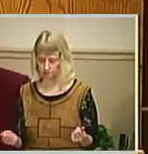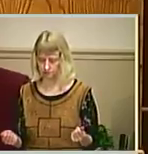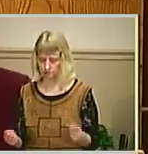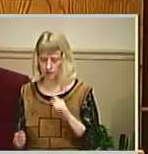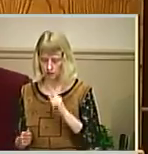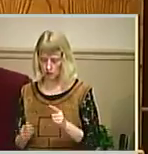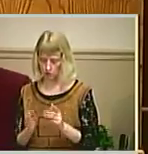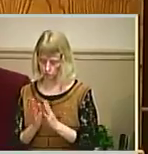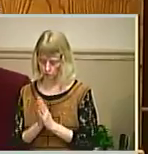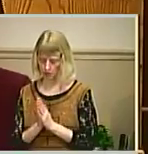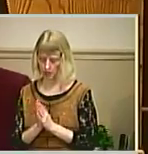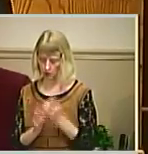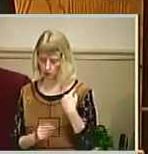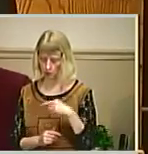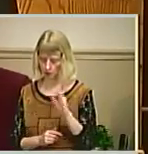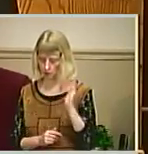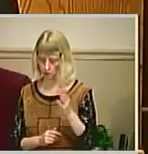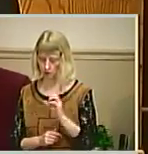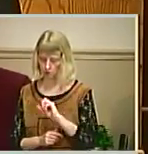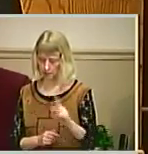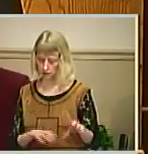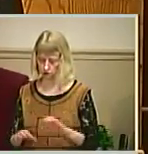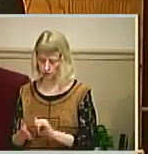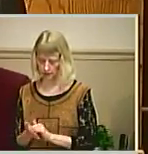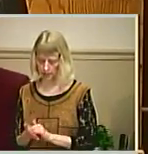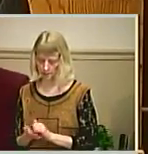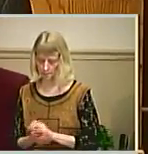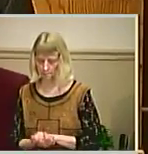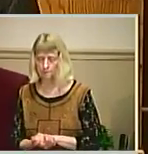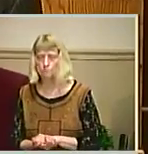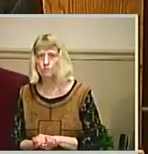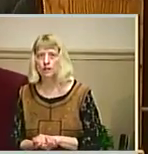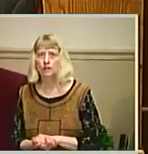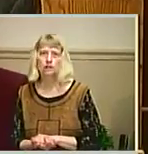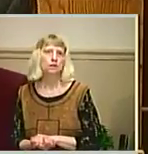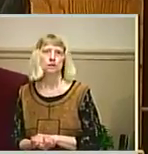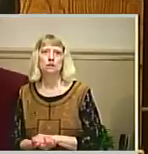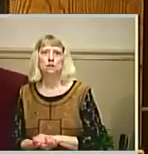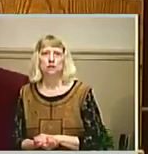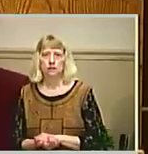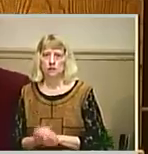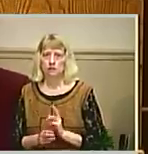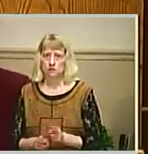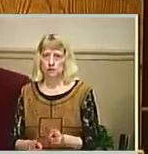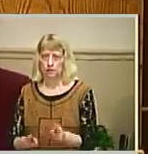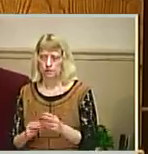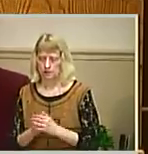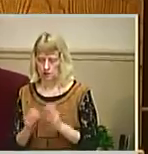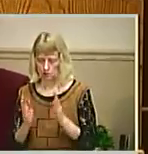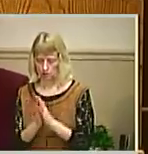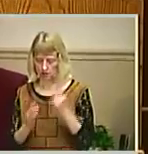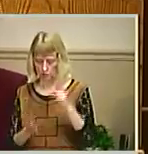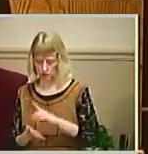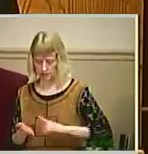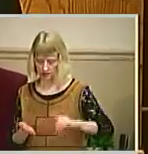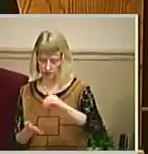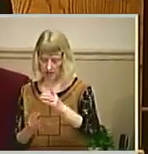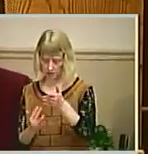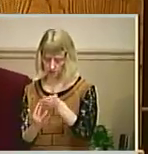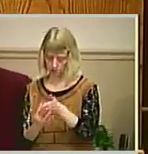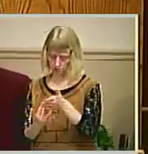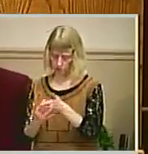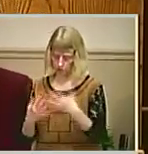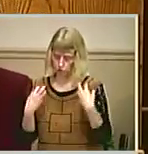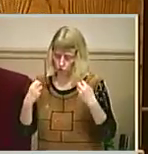So let's pray that we will get back to that. Then, and I must go brief quickly, let's pray for divine intervention